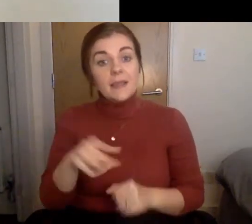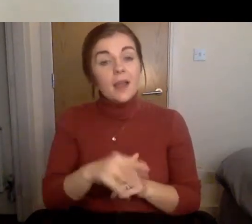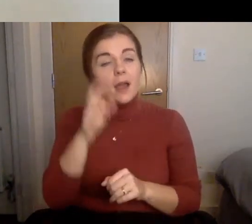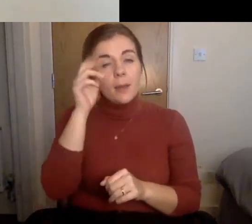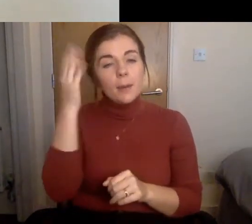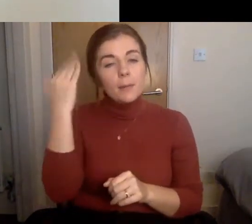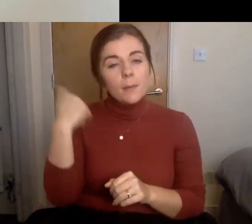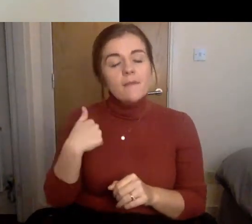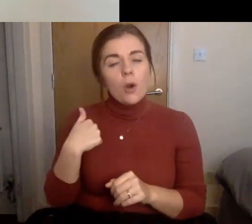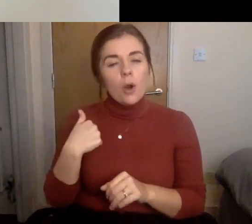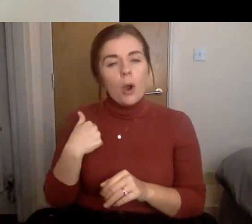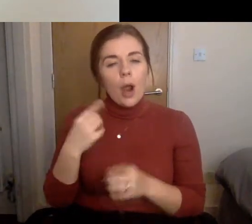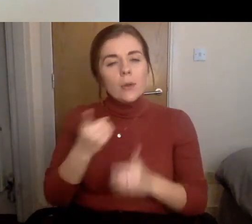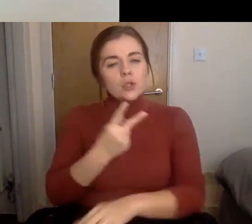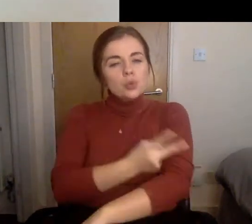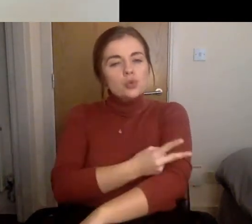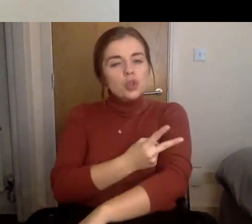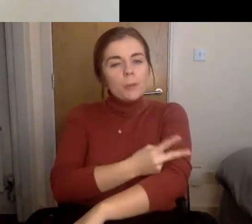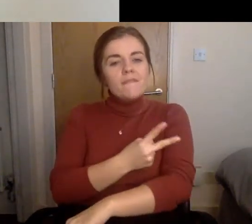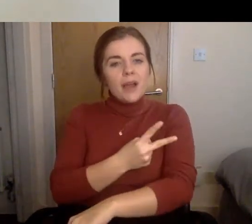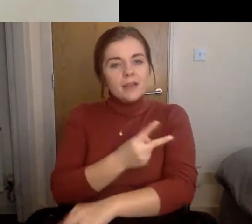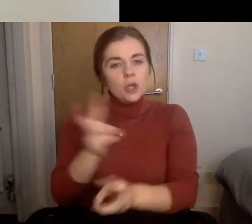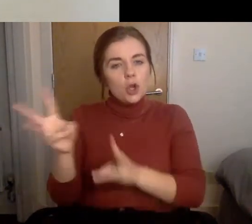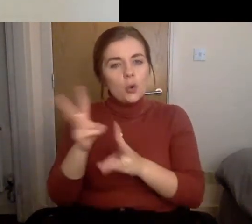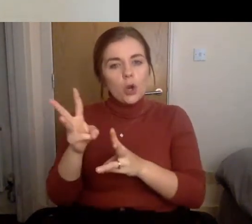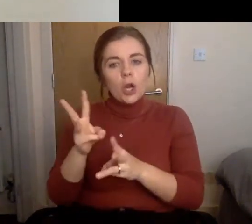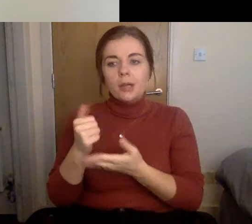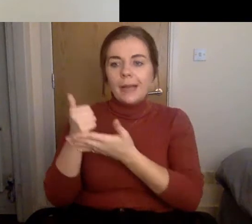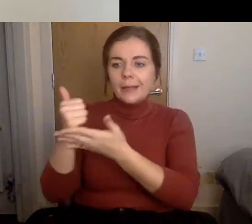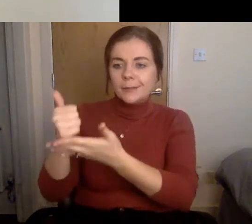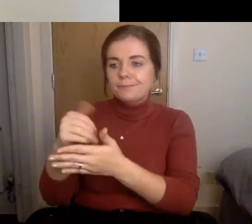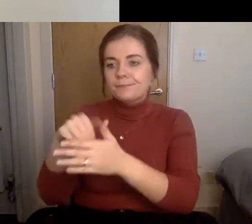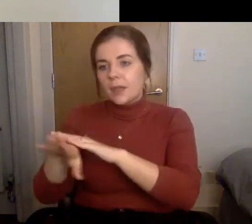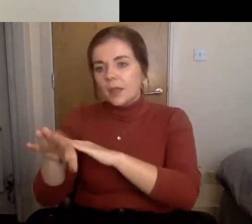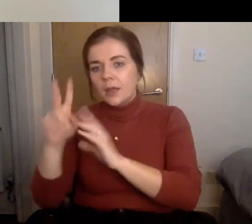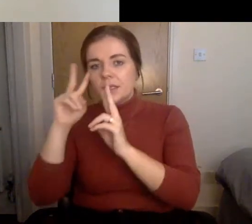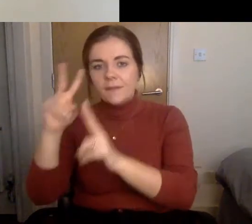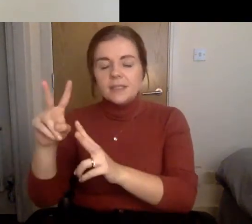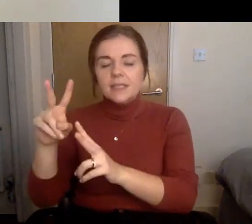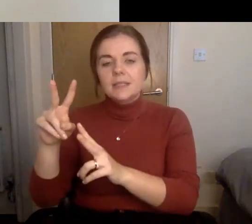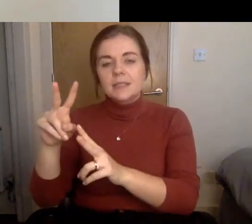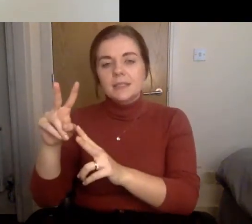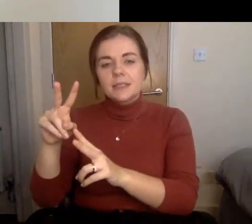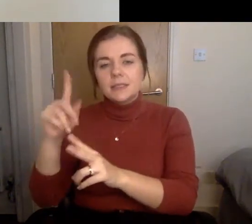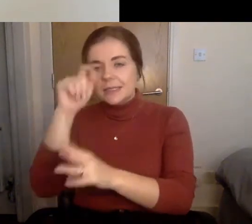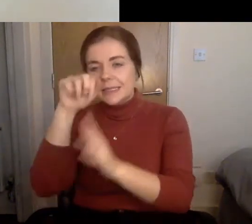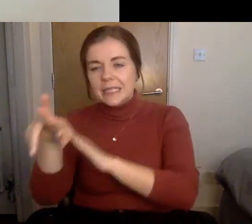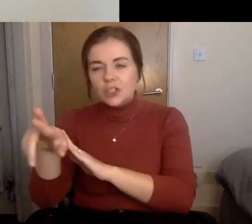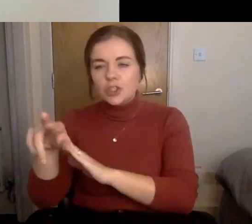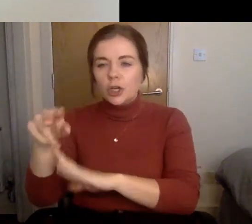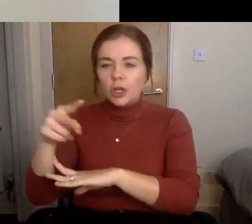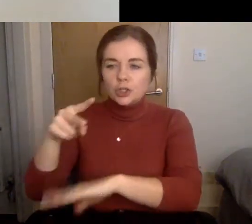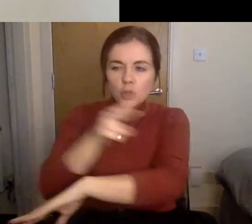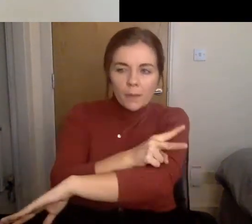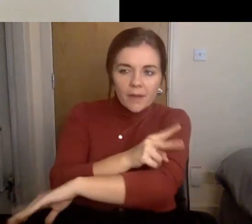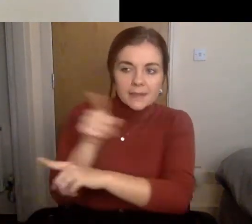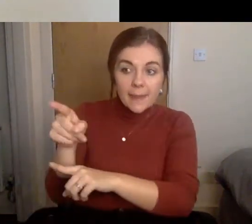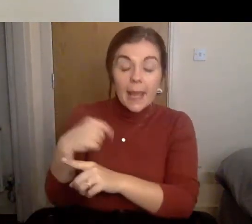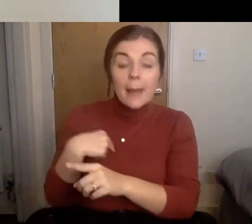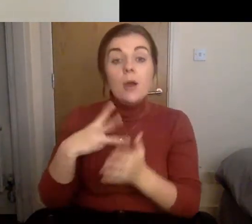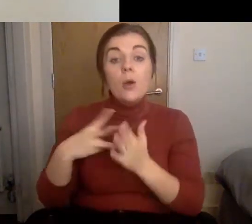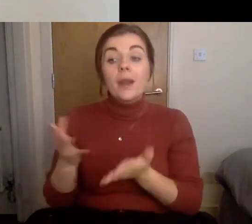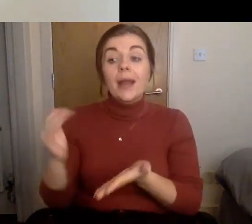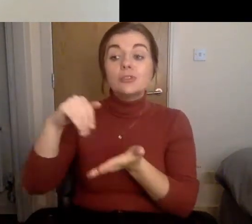Dublin, and when our job is to visit schools and kind of support teachers to teach religious education, and when I come into the classroom, the